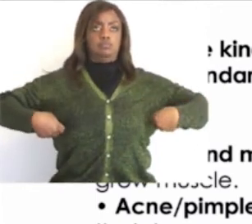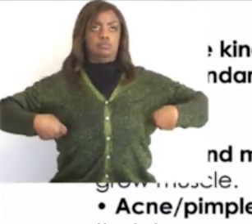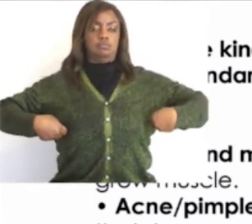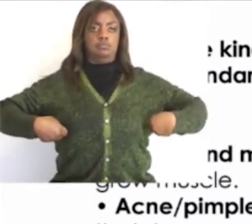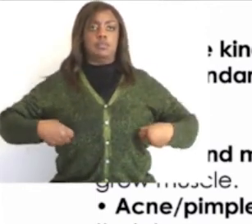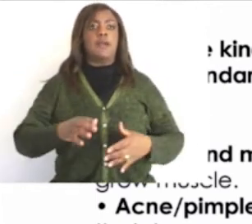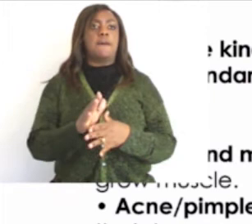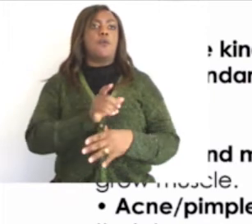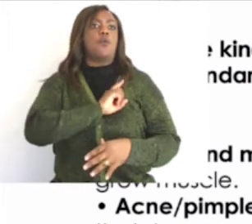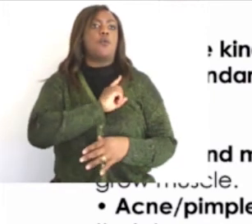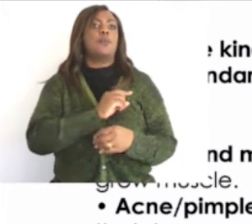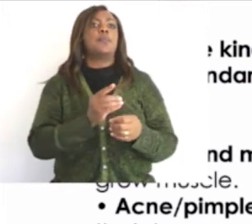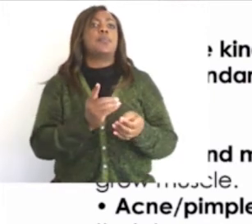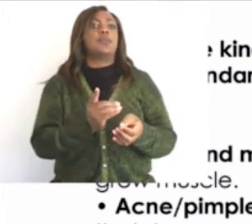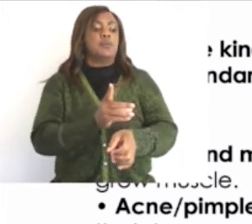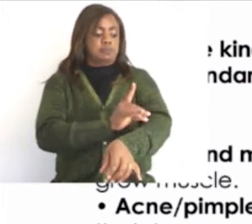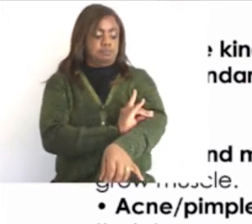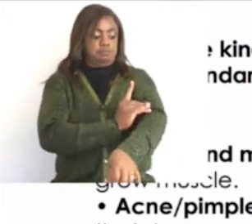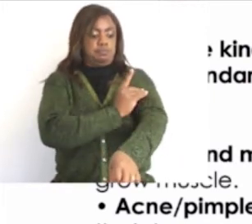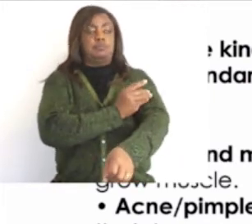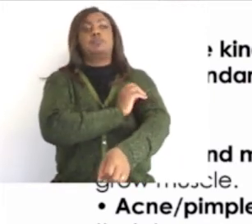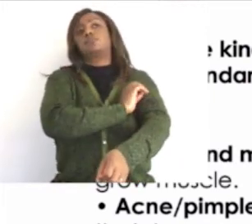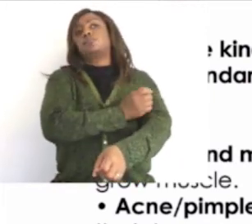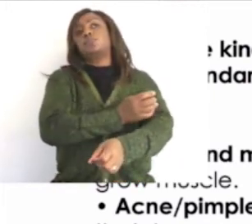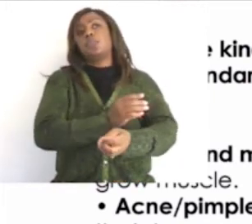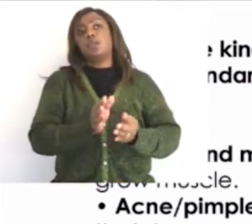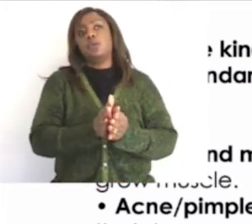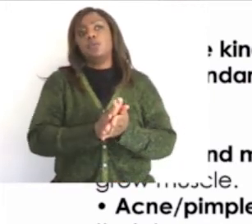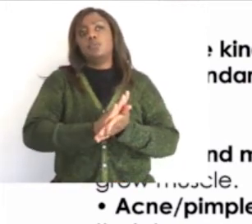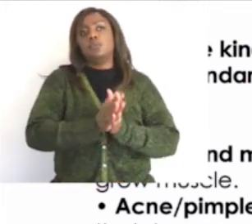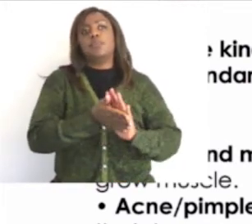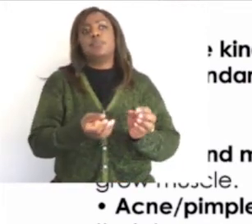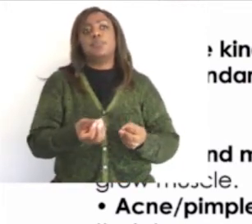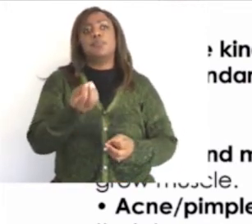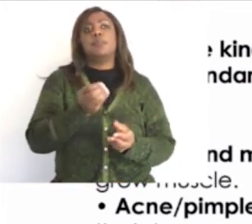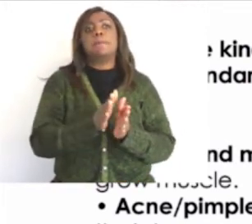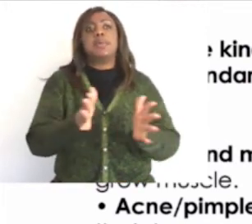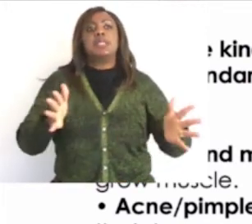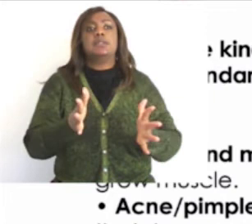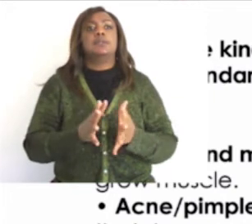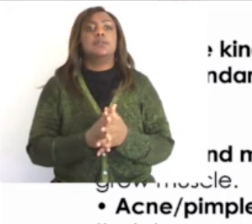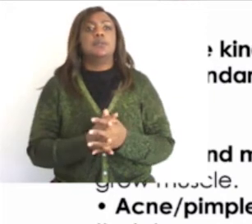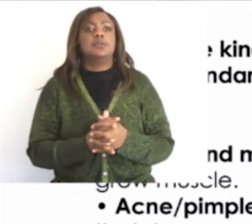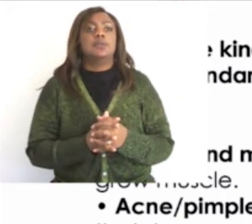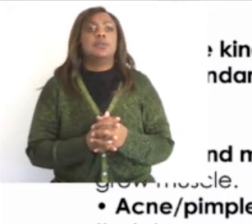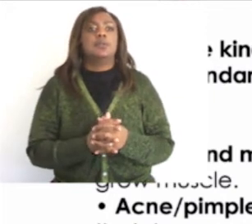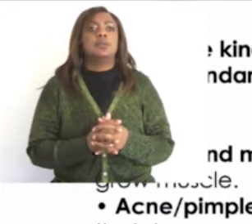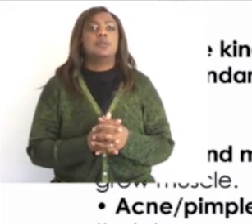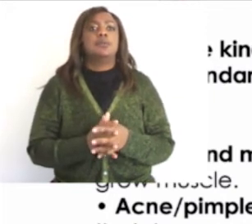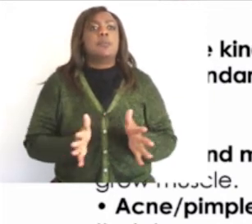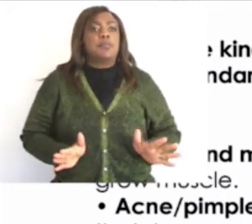look at girls. Body hair starts to grow around your armpit, private parts, legs, and